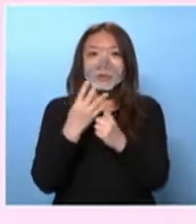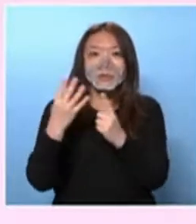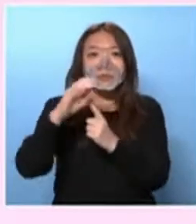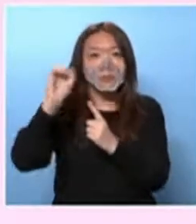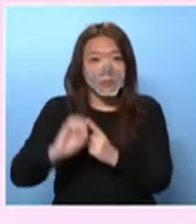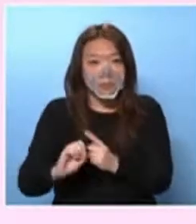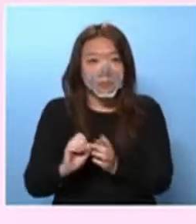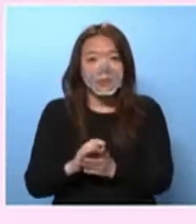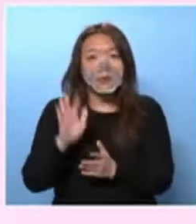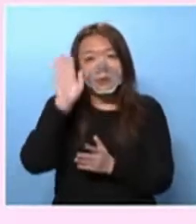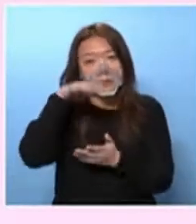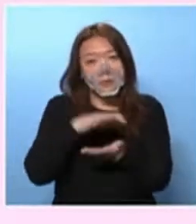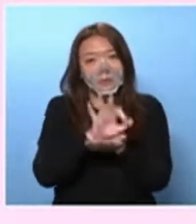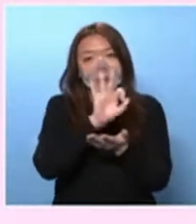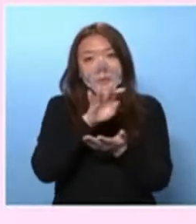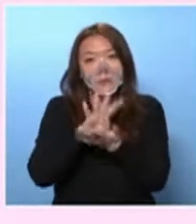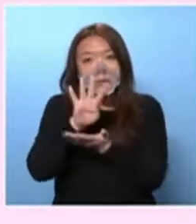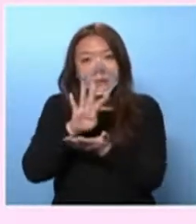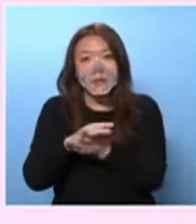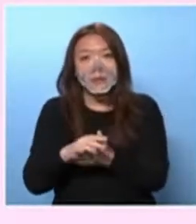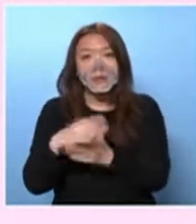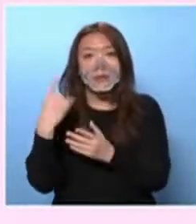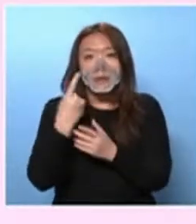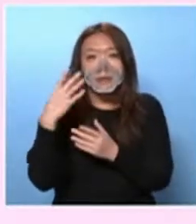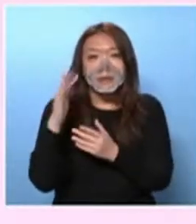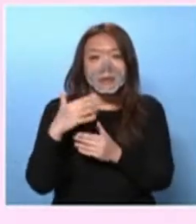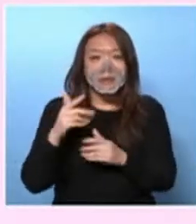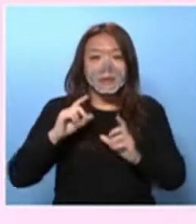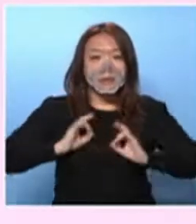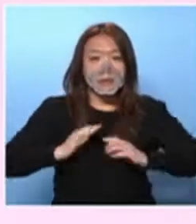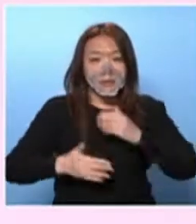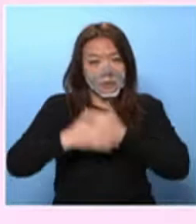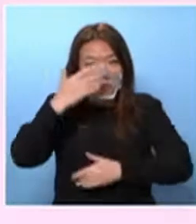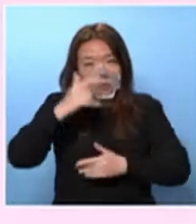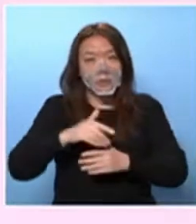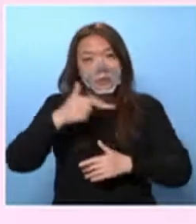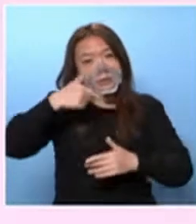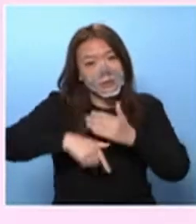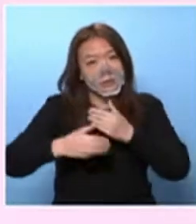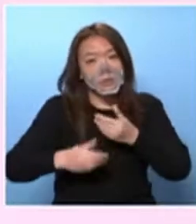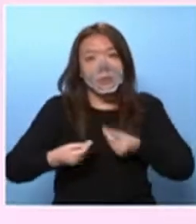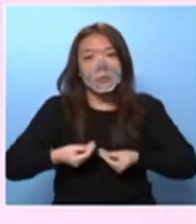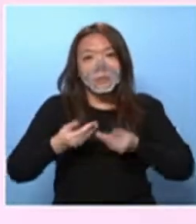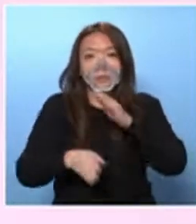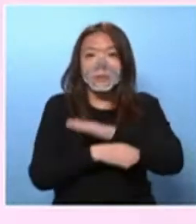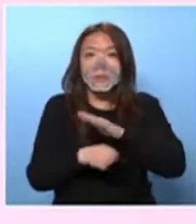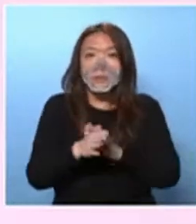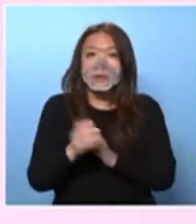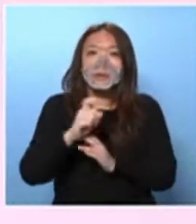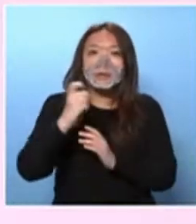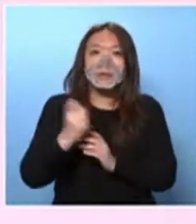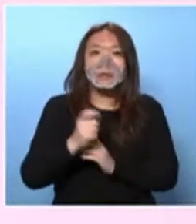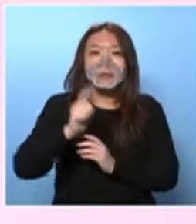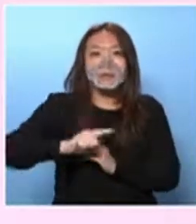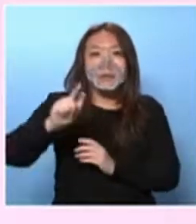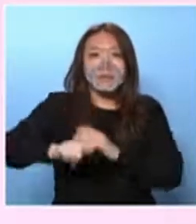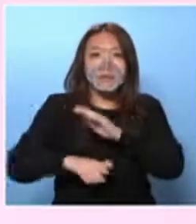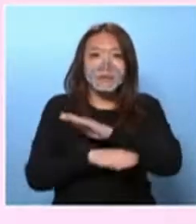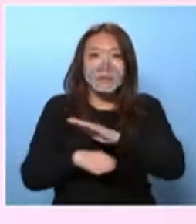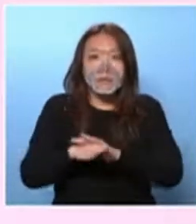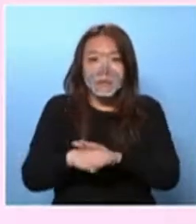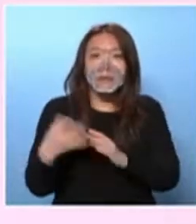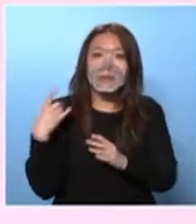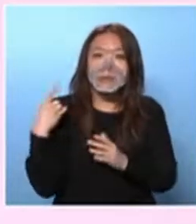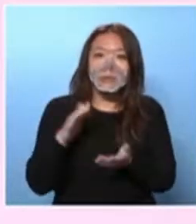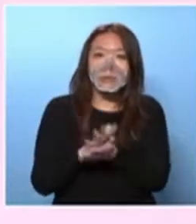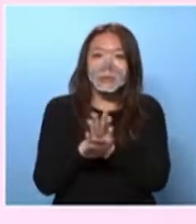about 14% over the annual average of the past 5 years. The projected first-hand private residential unit supply for the next 3 to